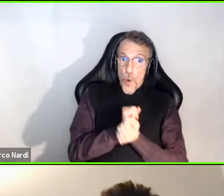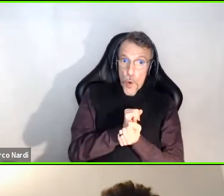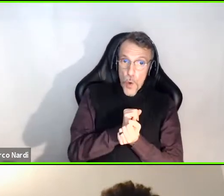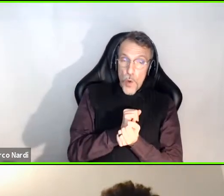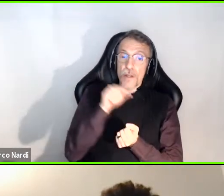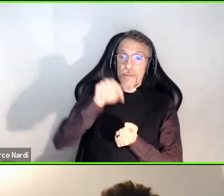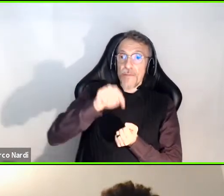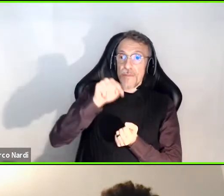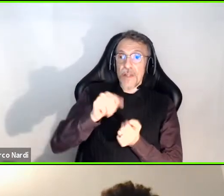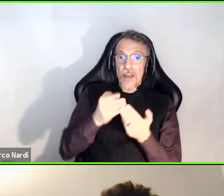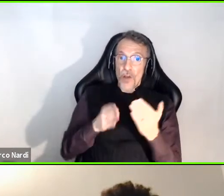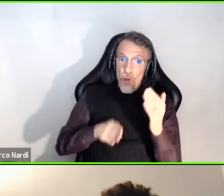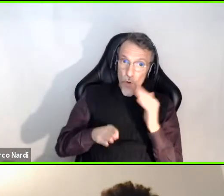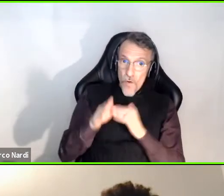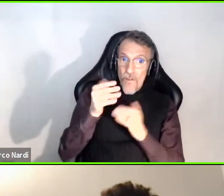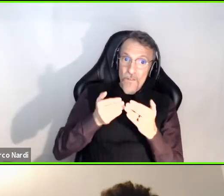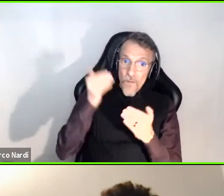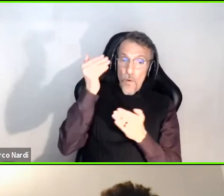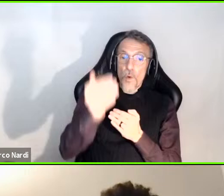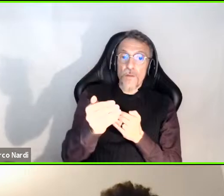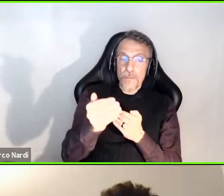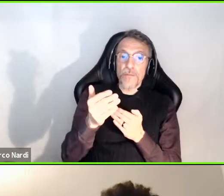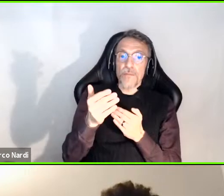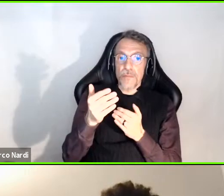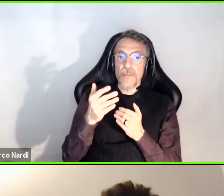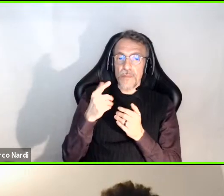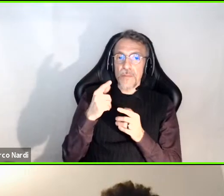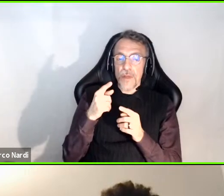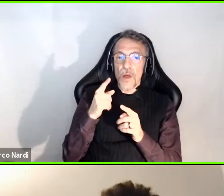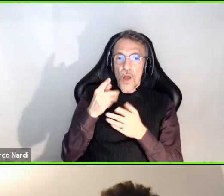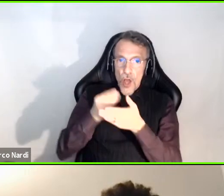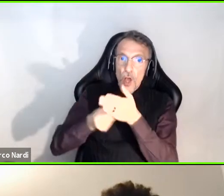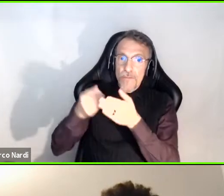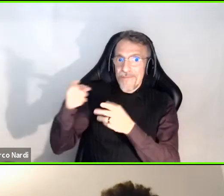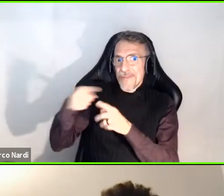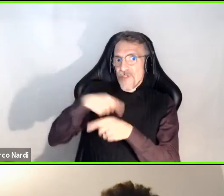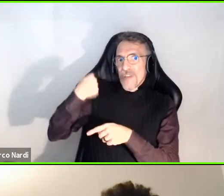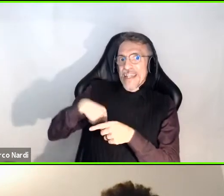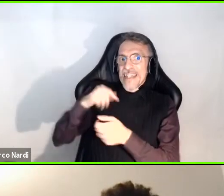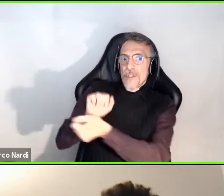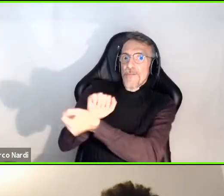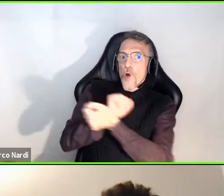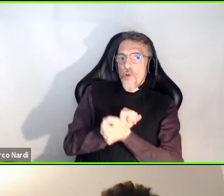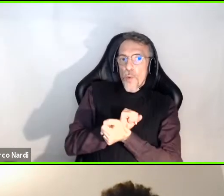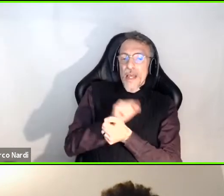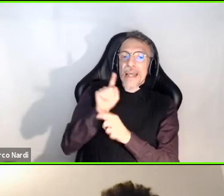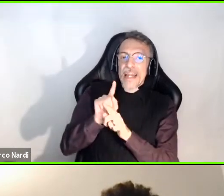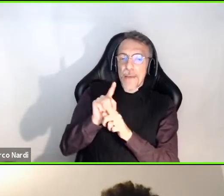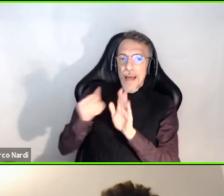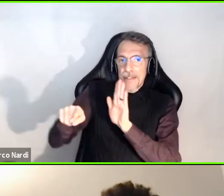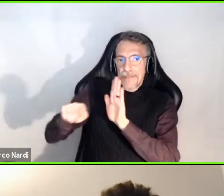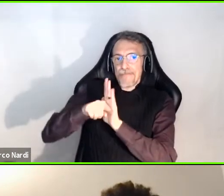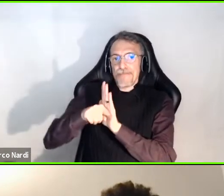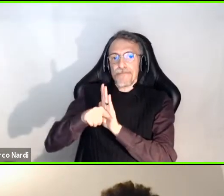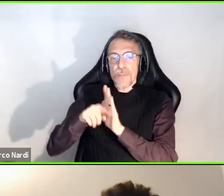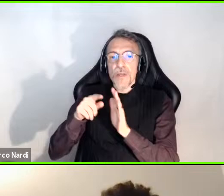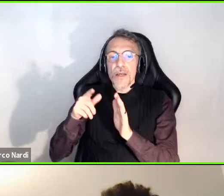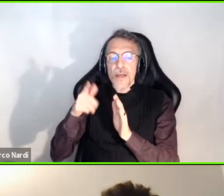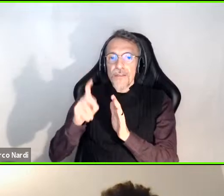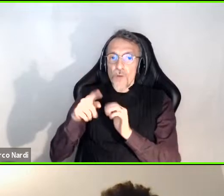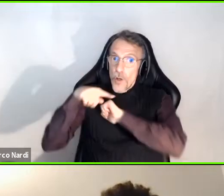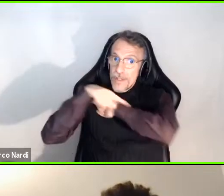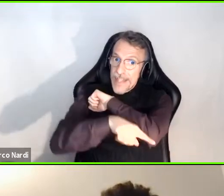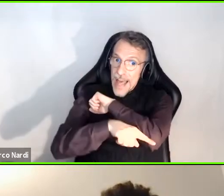going forward, commercial lending and including Chinese borrowing must have a provision for